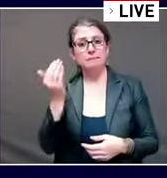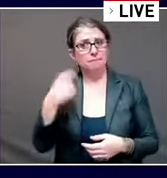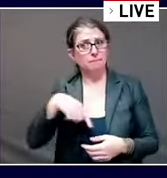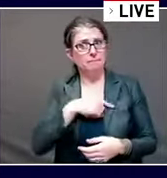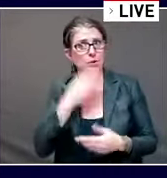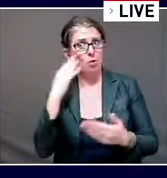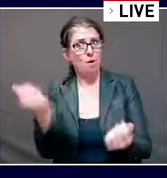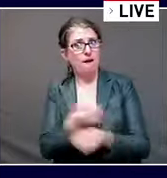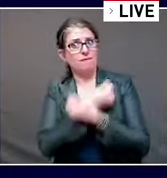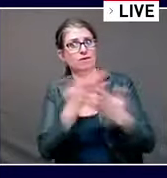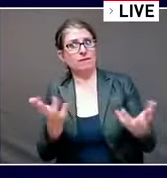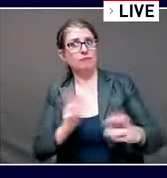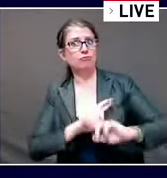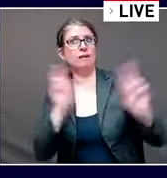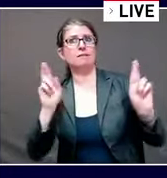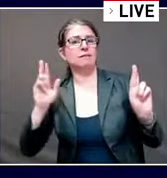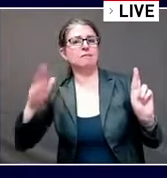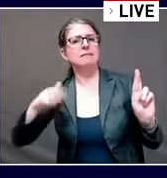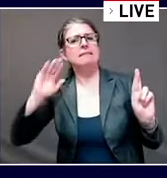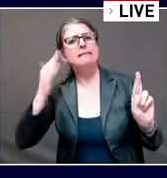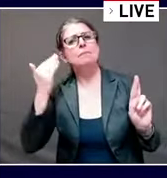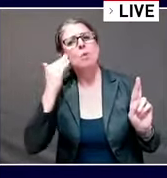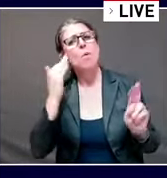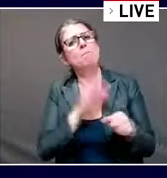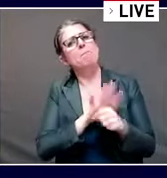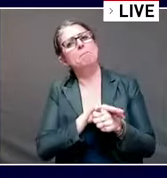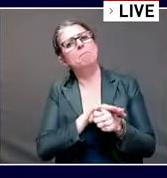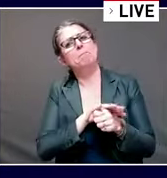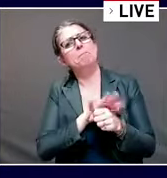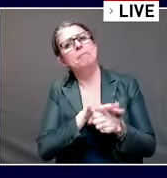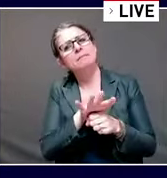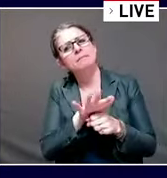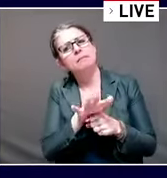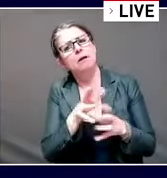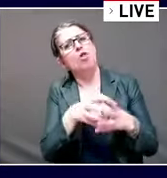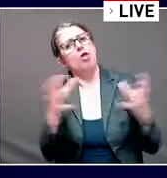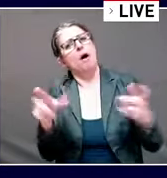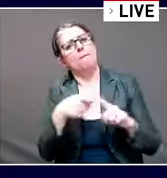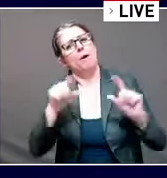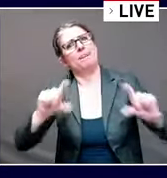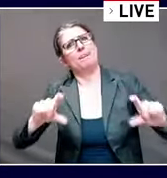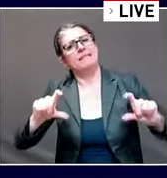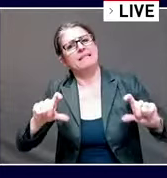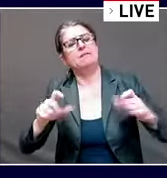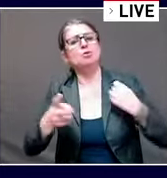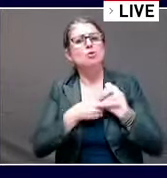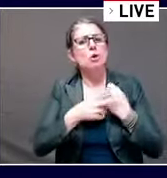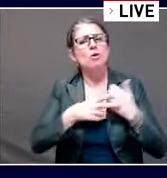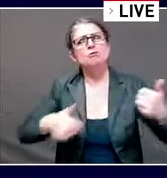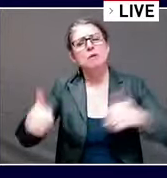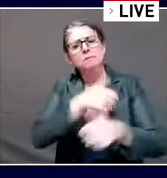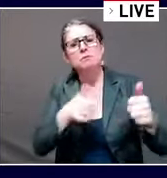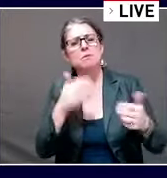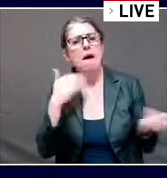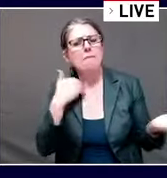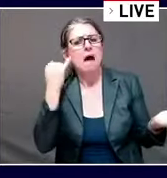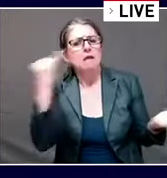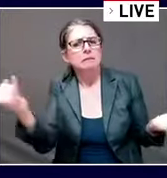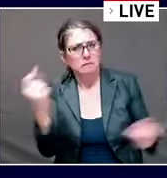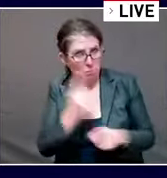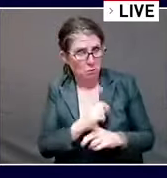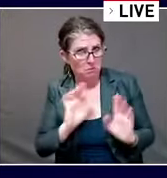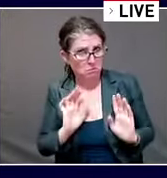pretty close on cold storage, Patrick, meaning we have put orders in for additional cold storage units. We've received confirmation of those orders, and